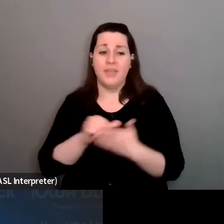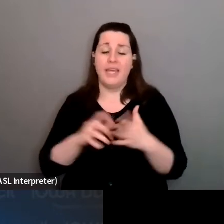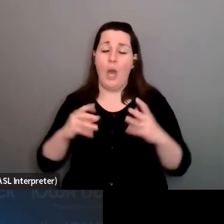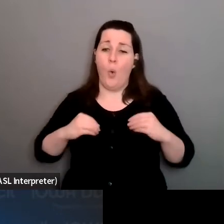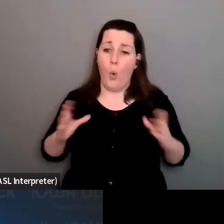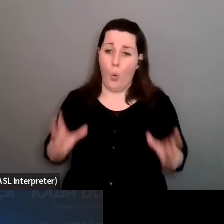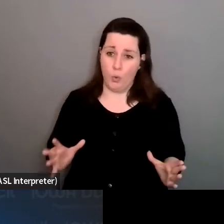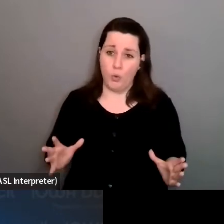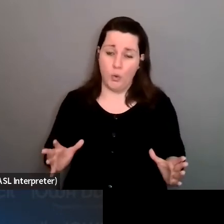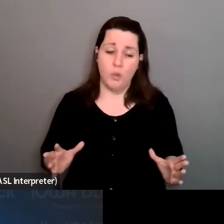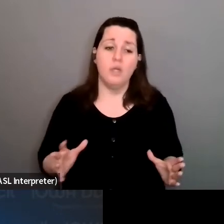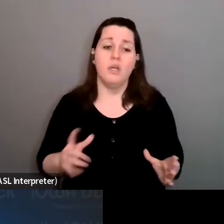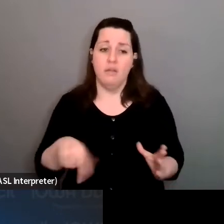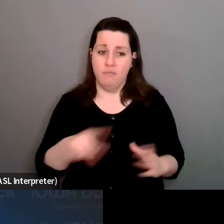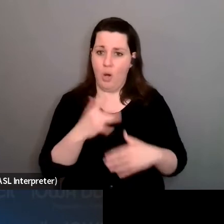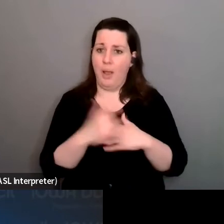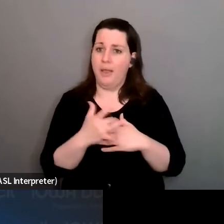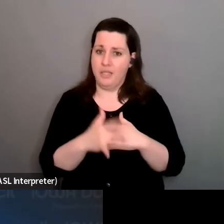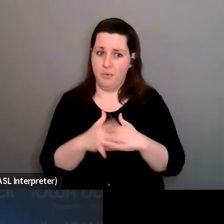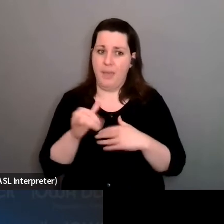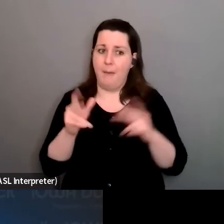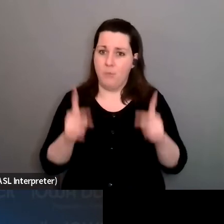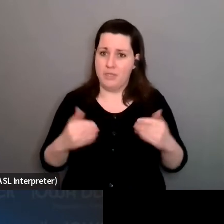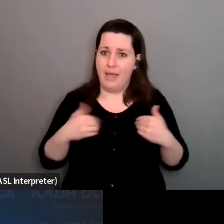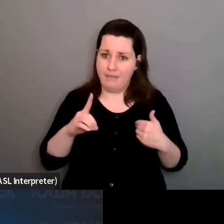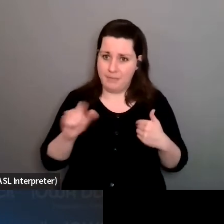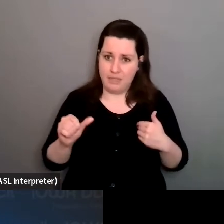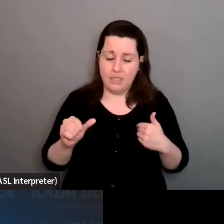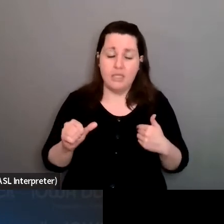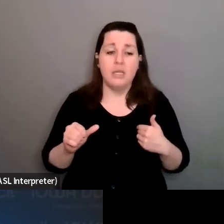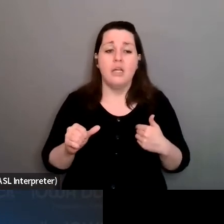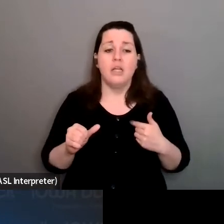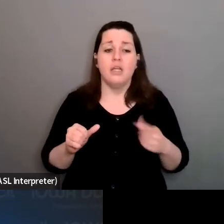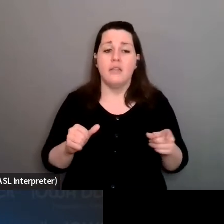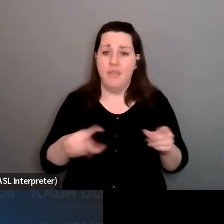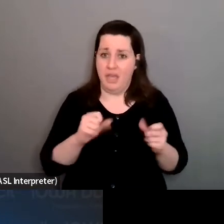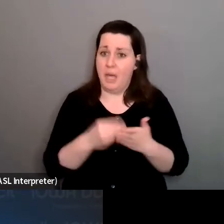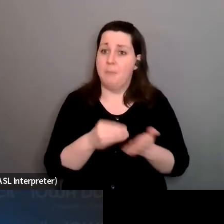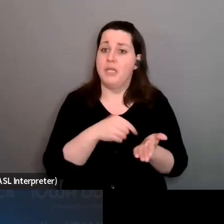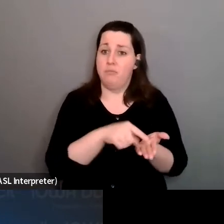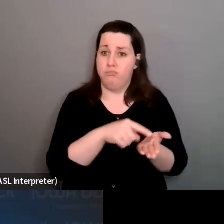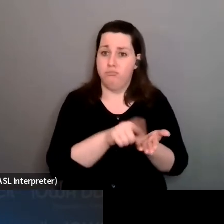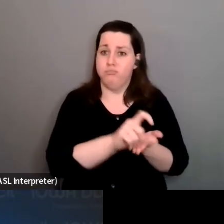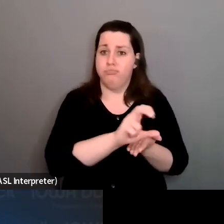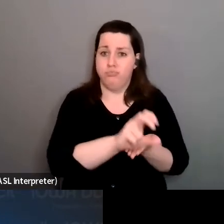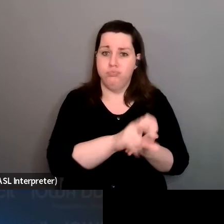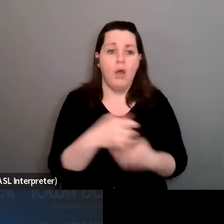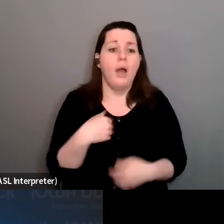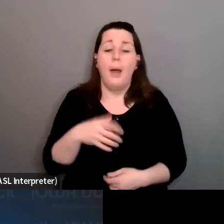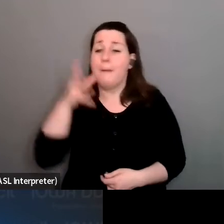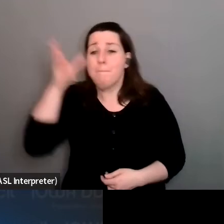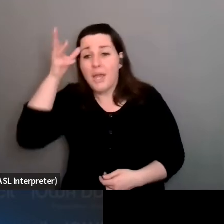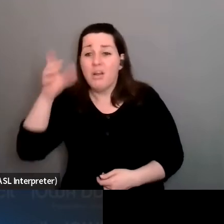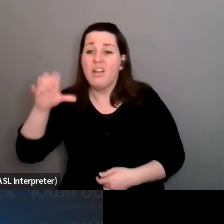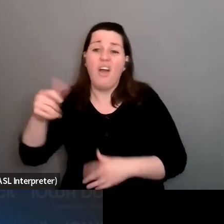is the eligible individual, so the person with a disability, they can contribute. A parent or anybody else in the family,